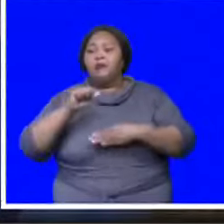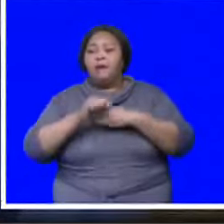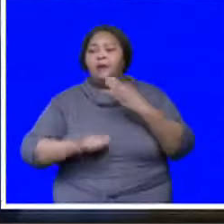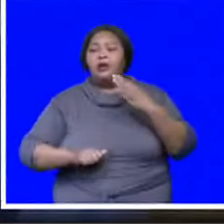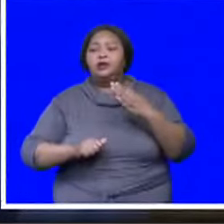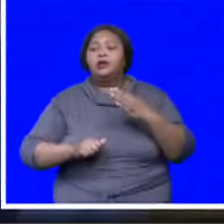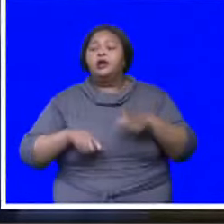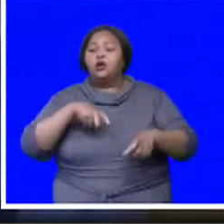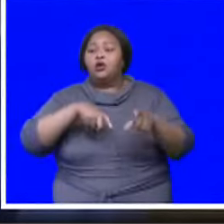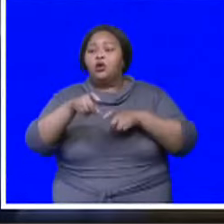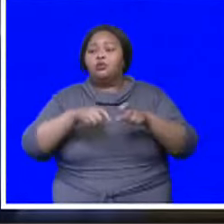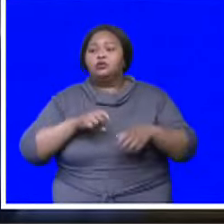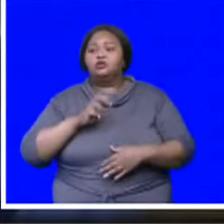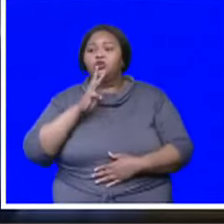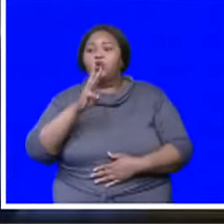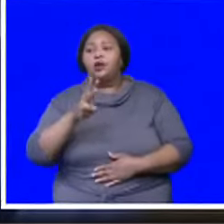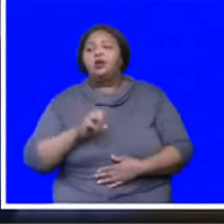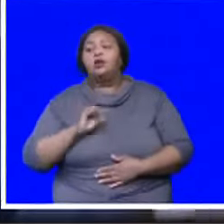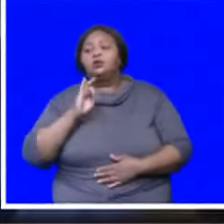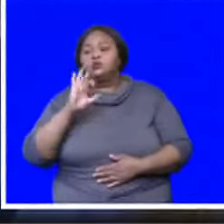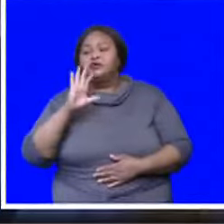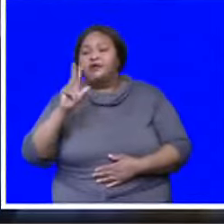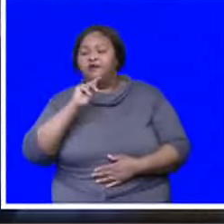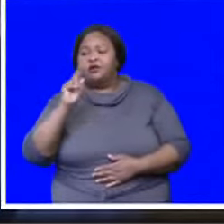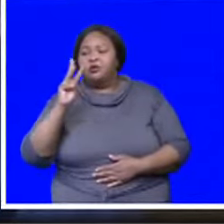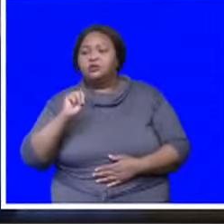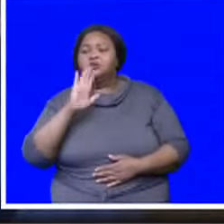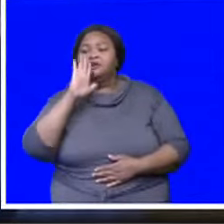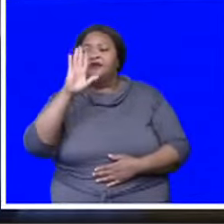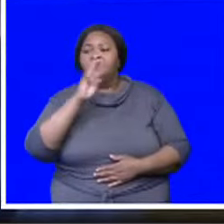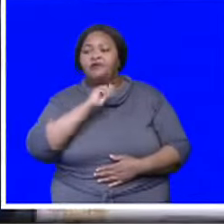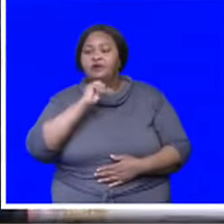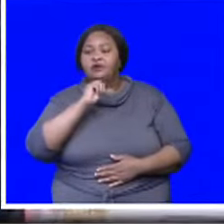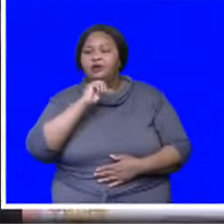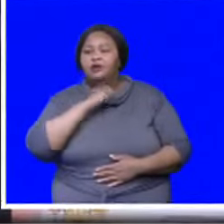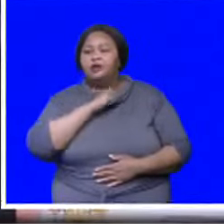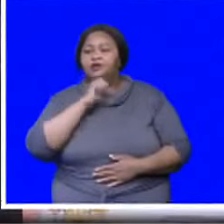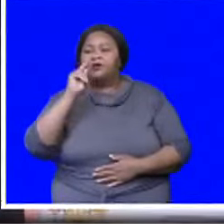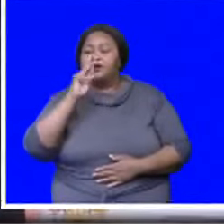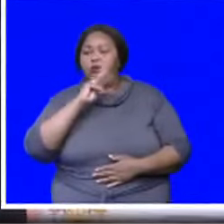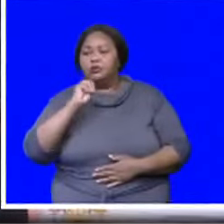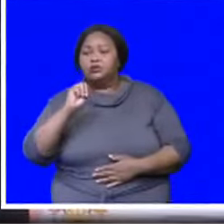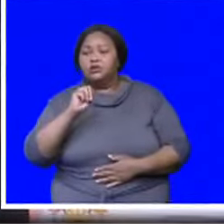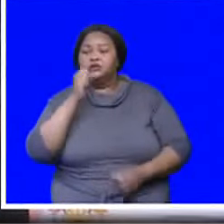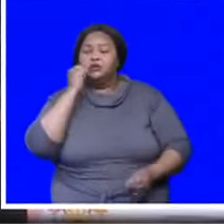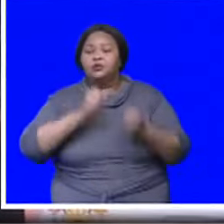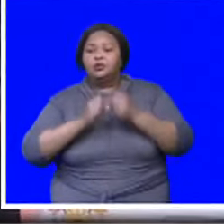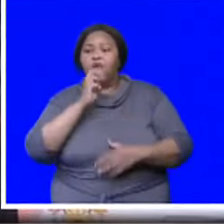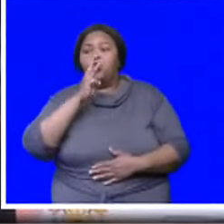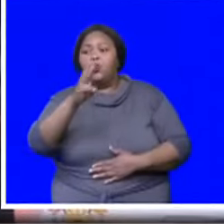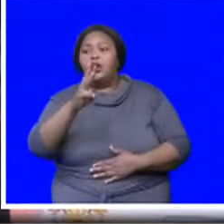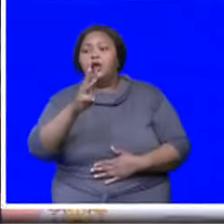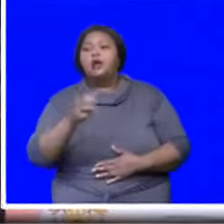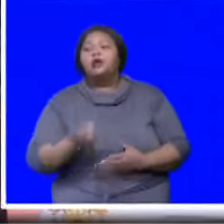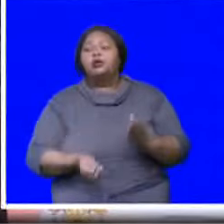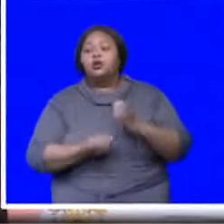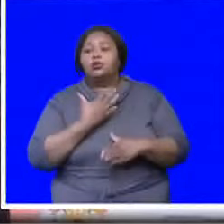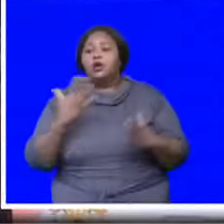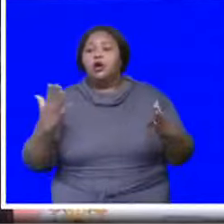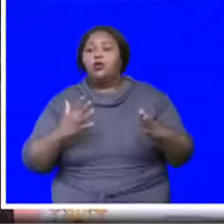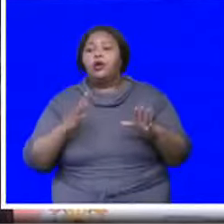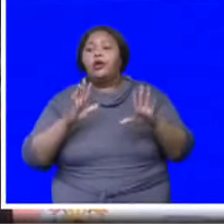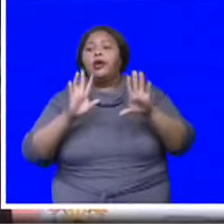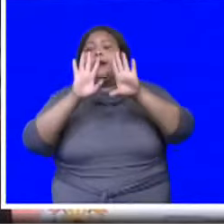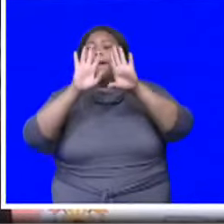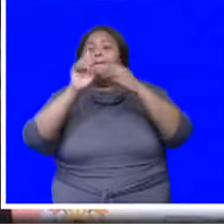10 kilometers and 5 kilometers. And it will start and finish at the Prince of Wales in Mbabane. Reporting for Eswatini TV Sports News, I am